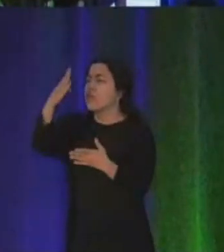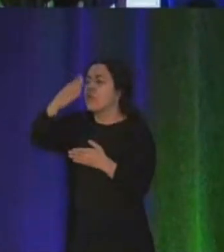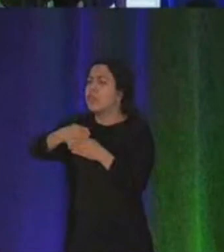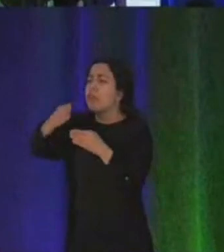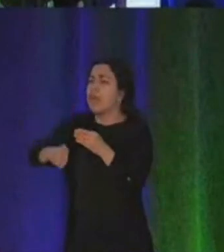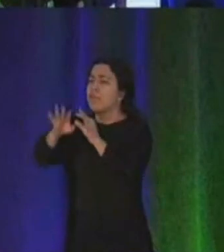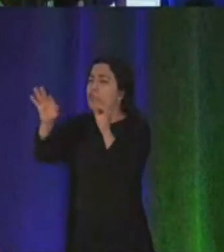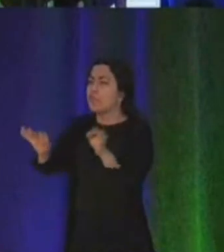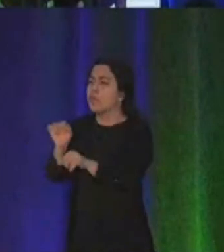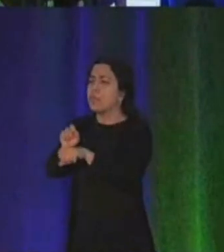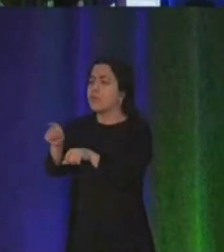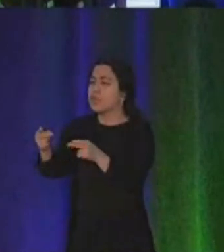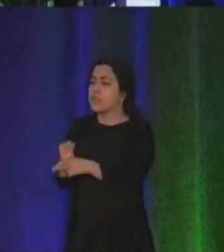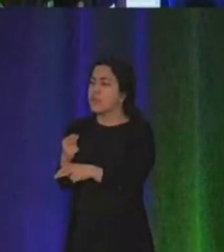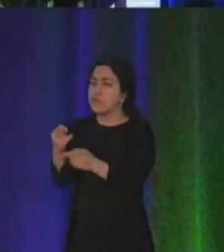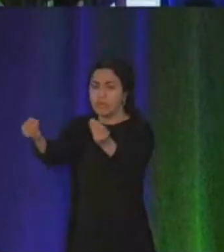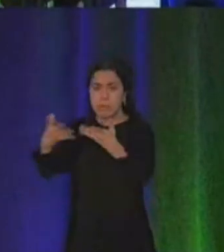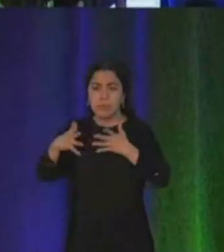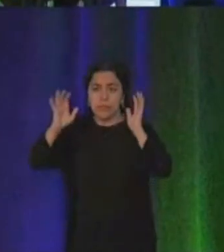use? Just yell it out.